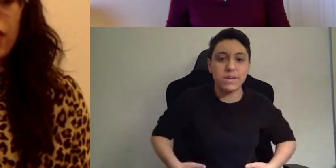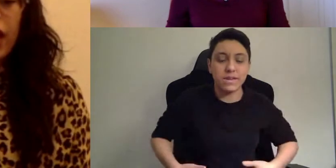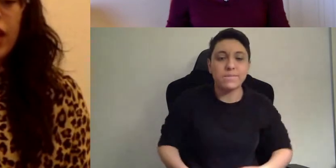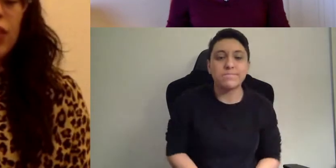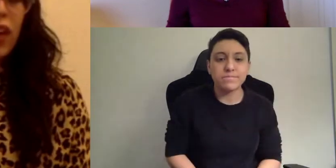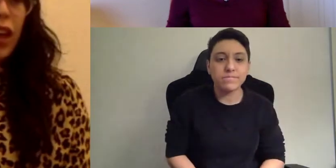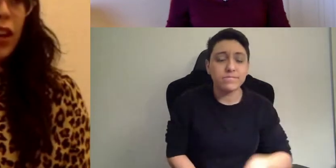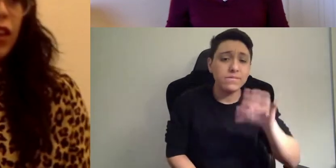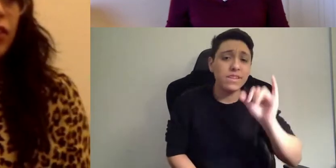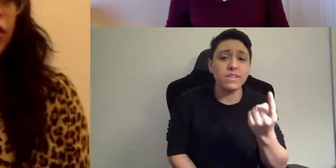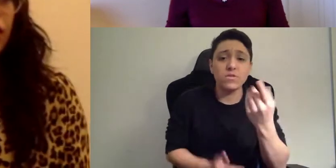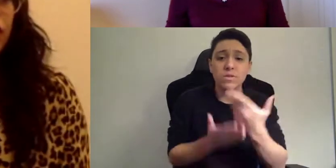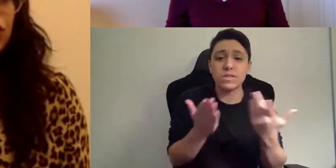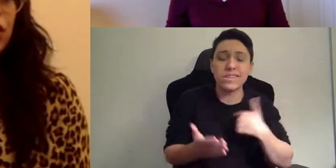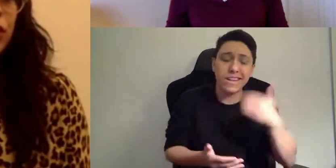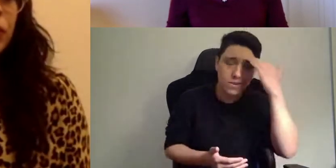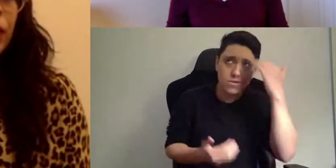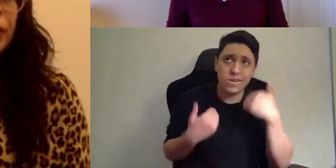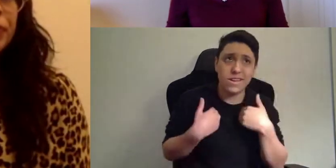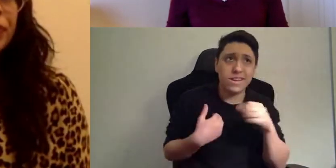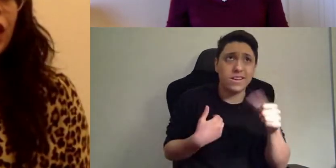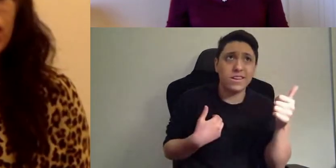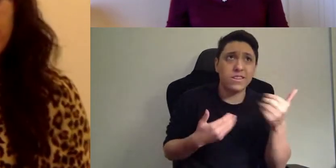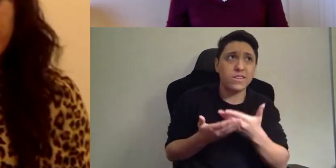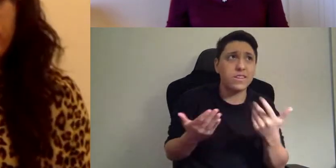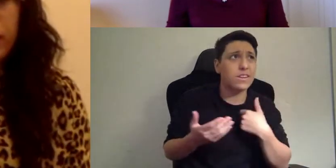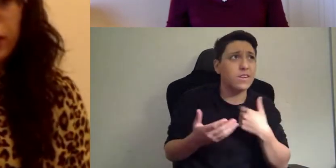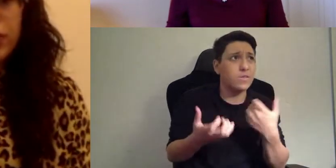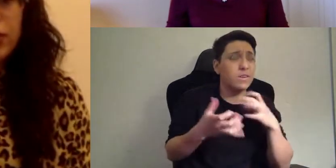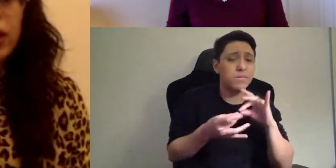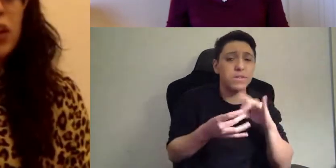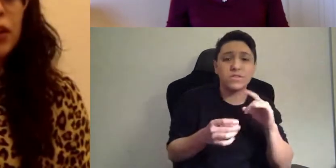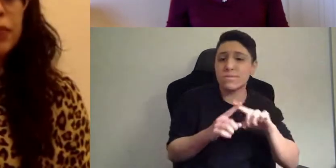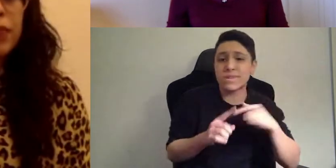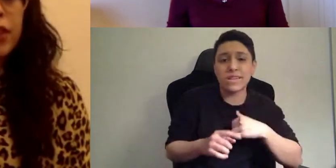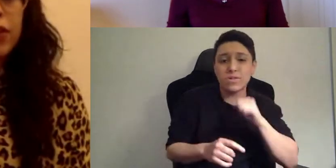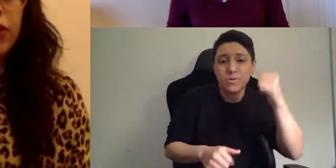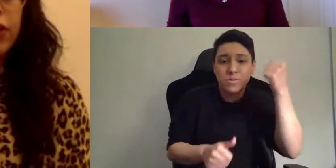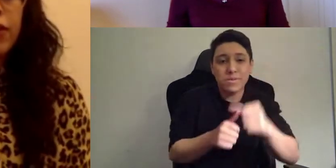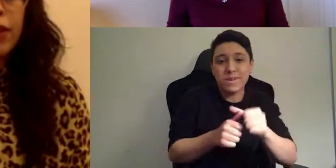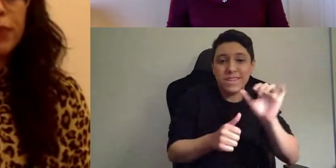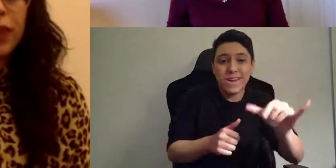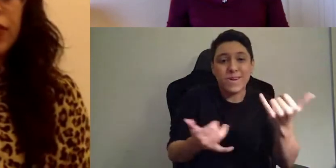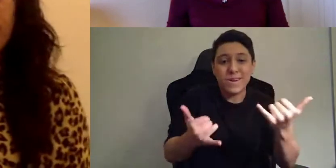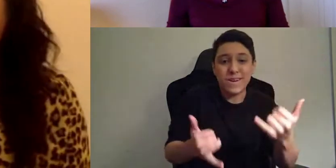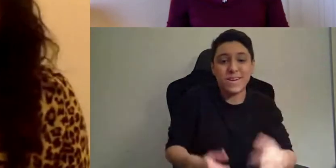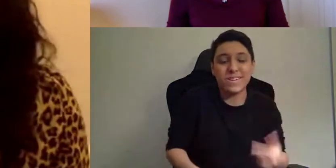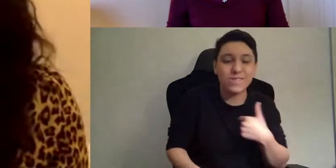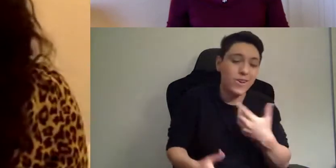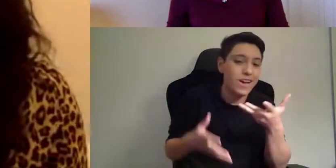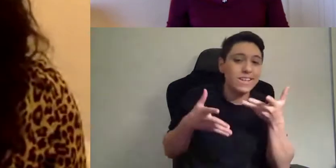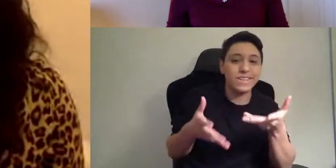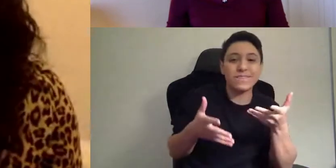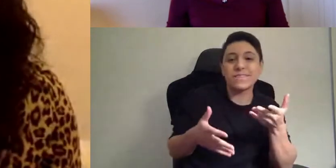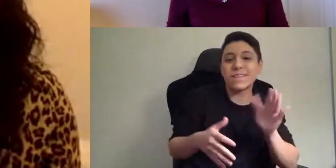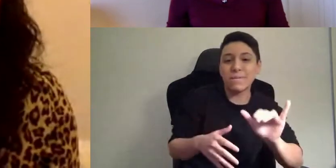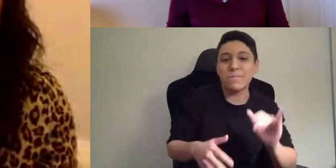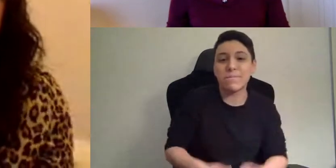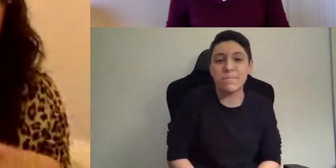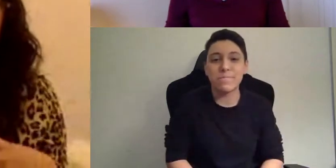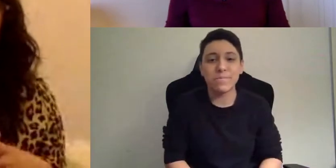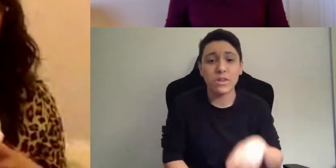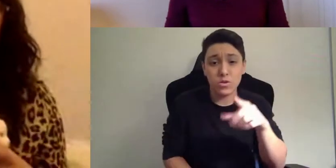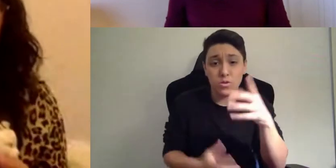That's one thing. I know I had another thing too, but I don't remember what it was right now. I'll leave it at that. What do you want to add,